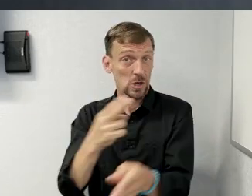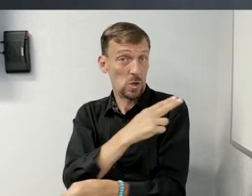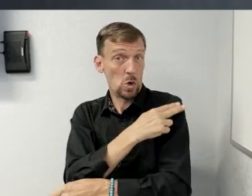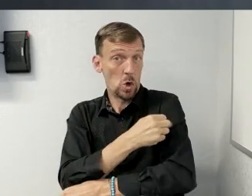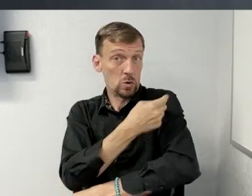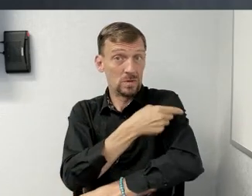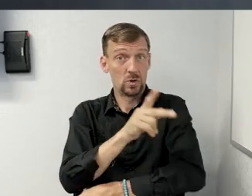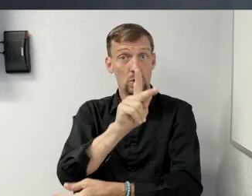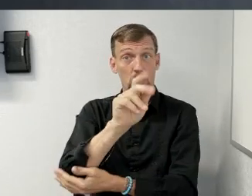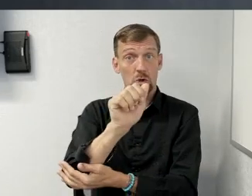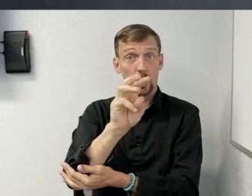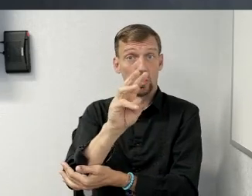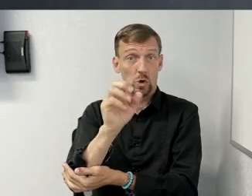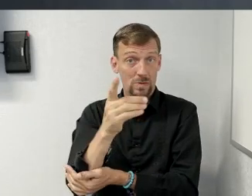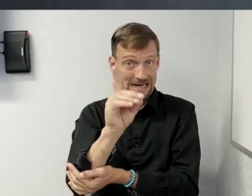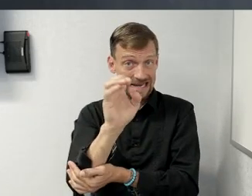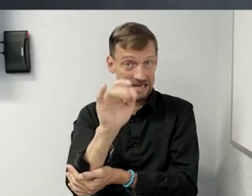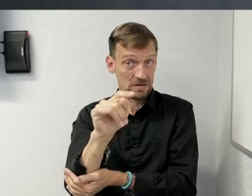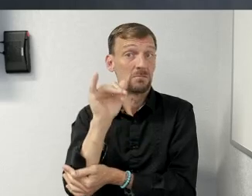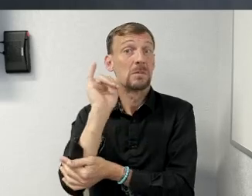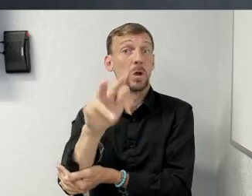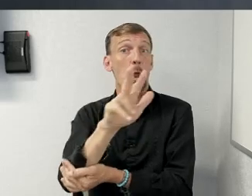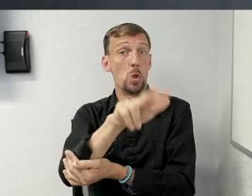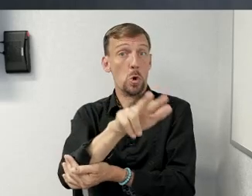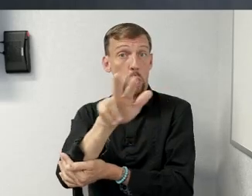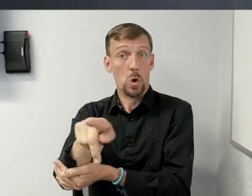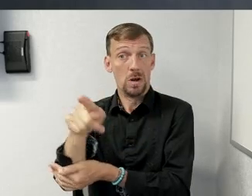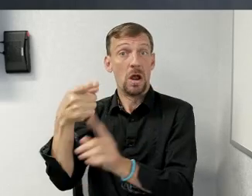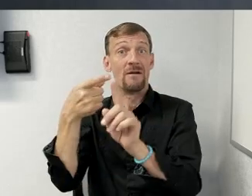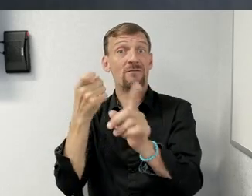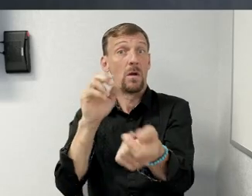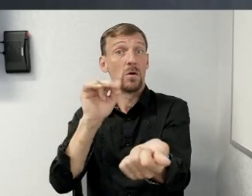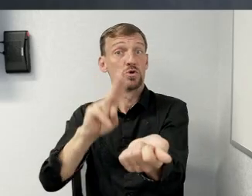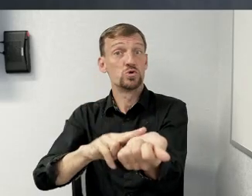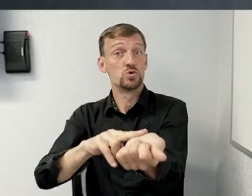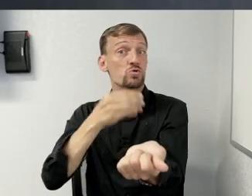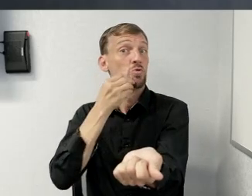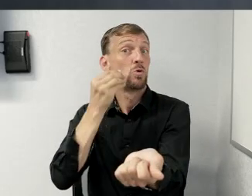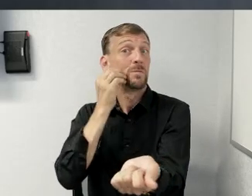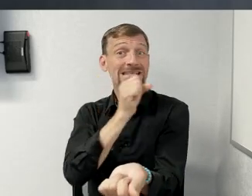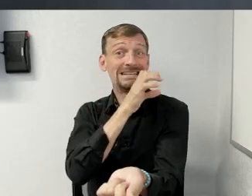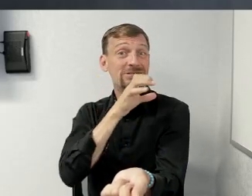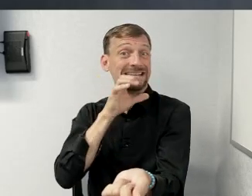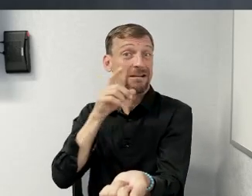Delta. Many of those 33 were patients from those nursing homes.